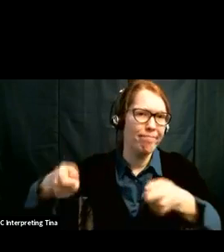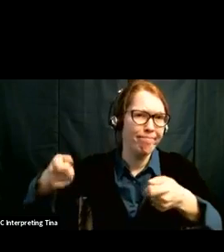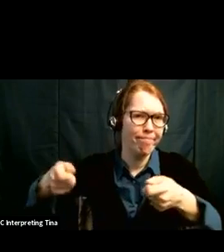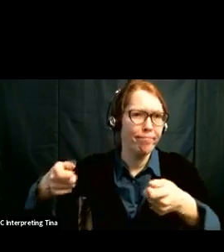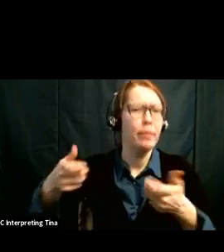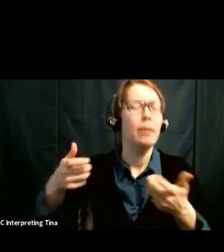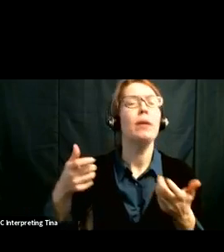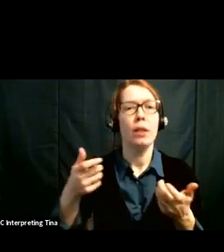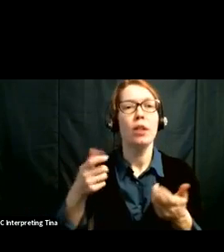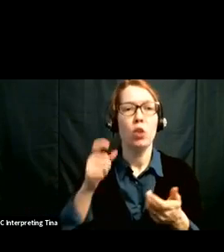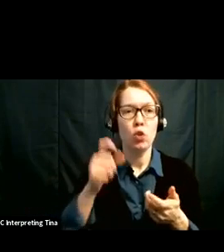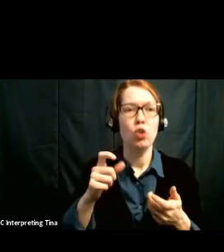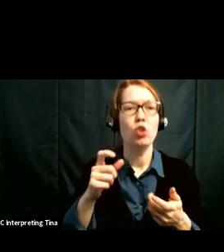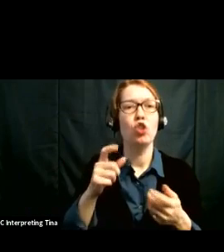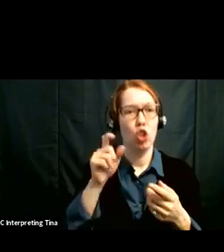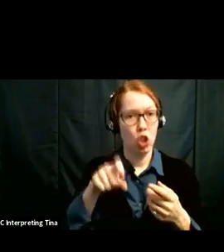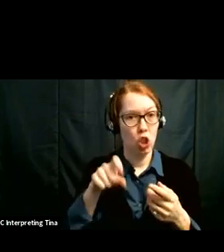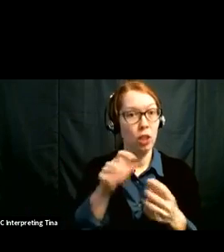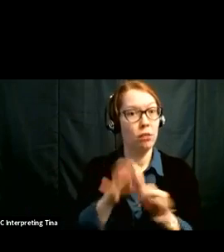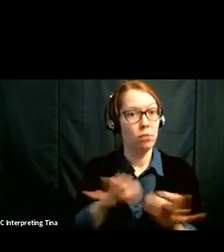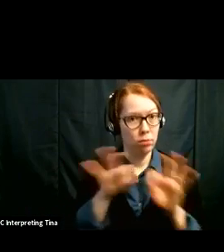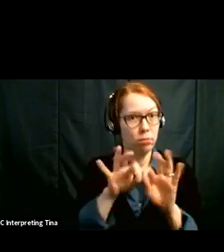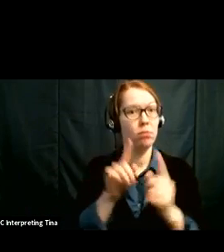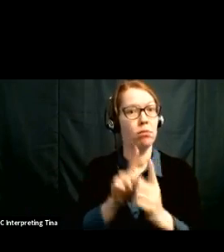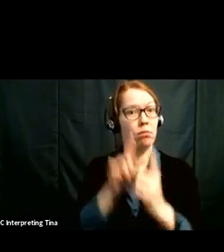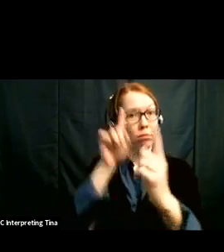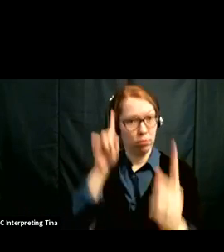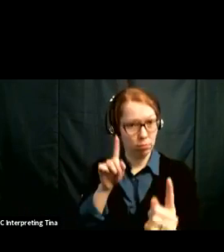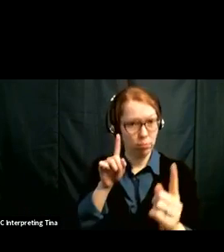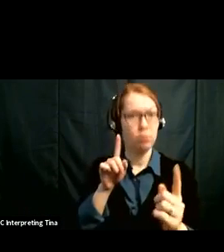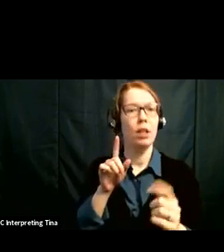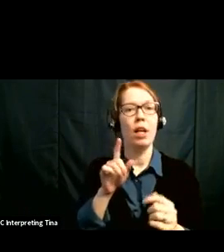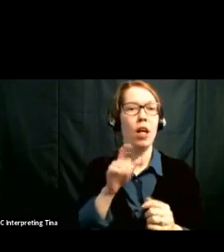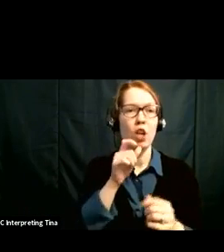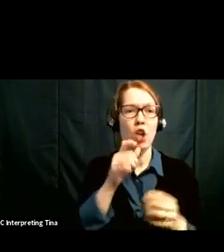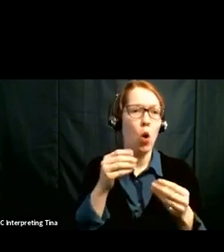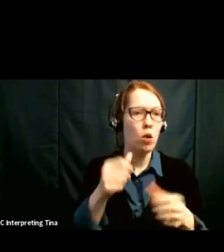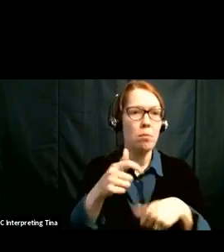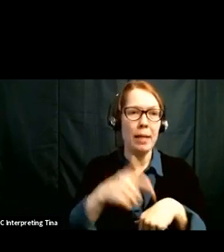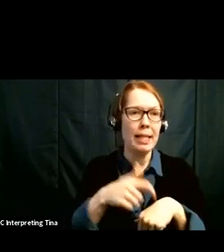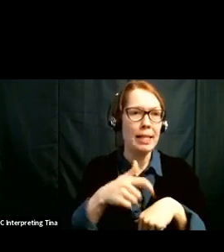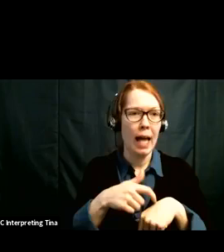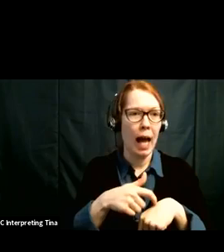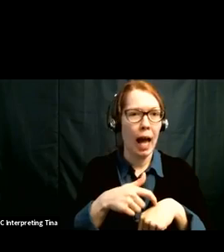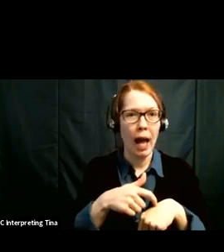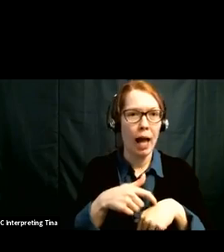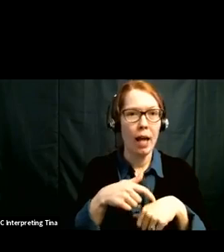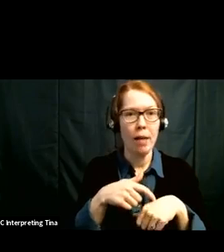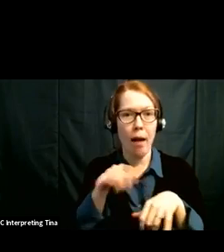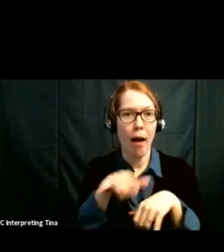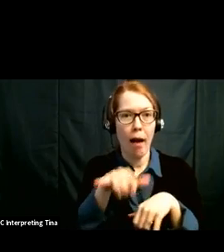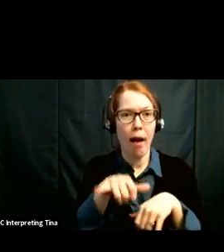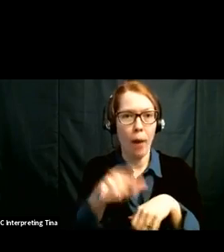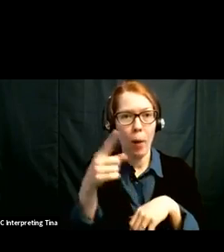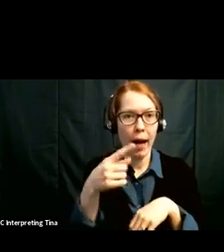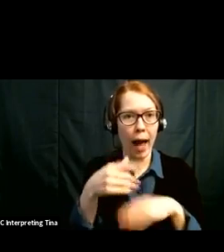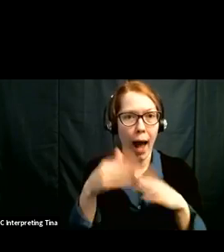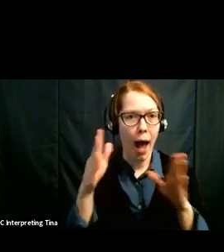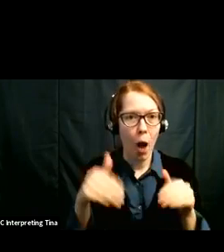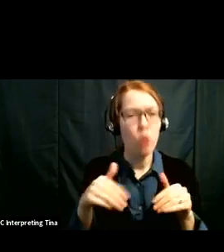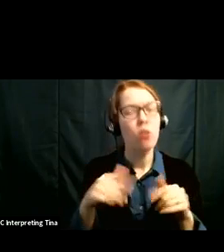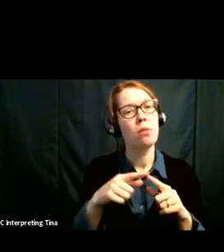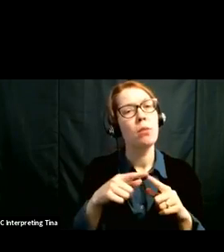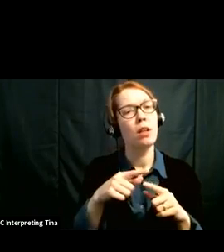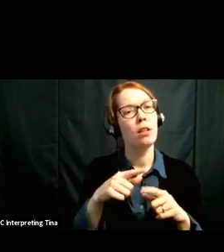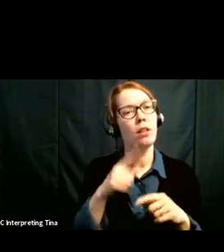should physical distance, stay 6 foot away. Don't spend time at any one house. You could say hello, but move